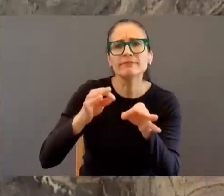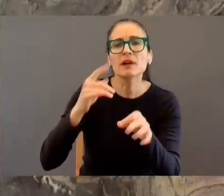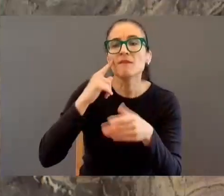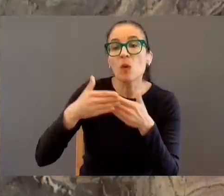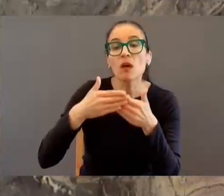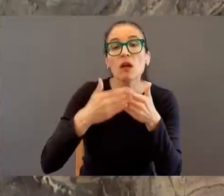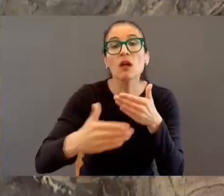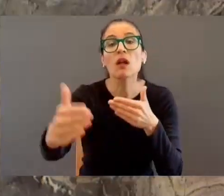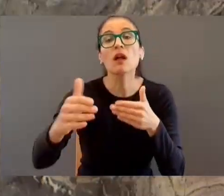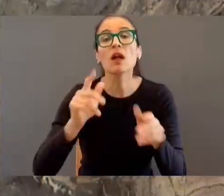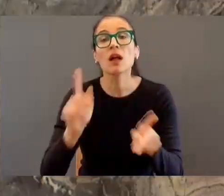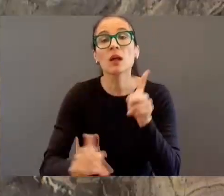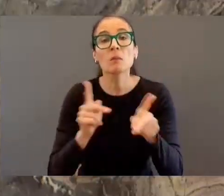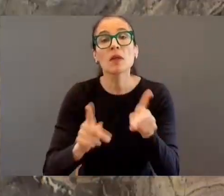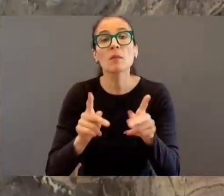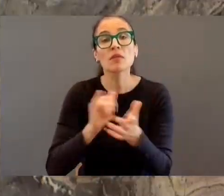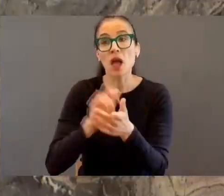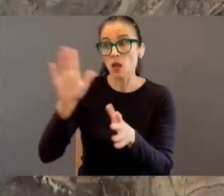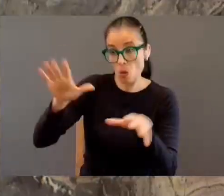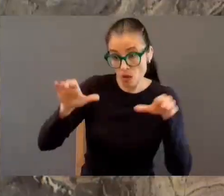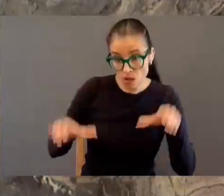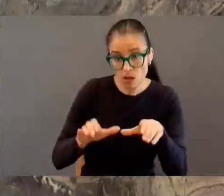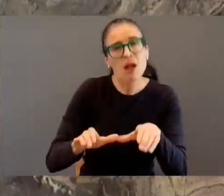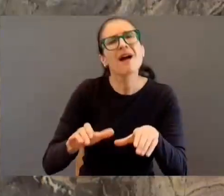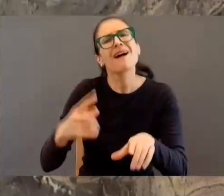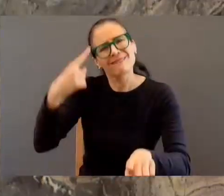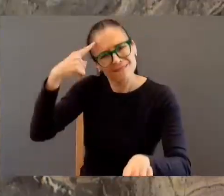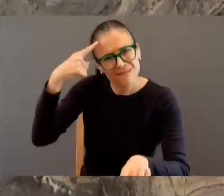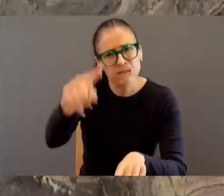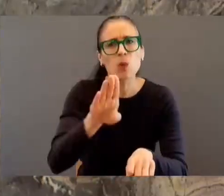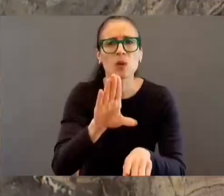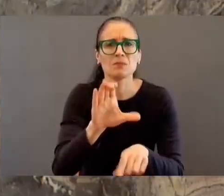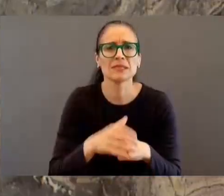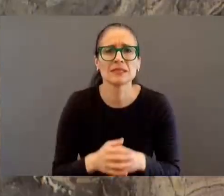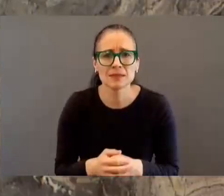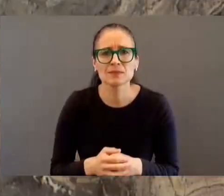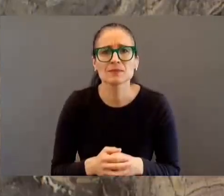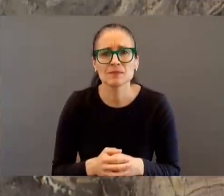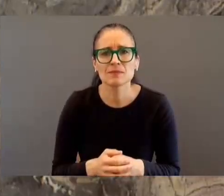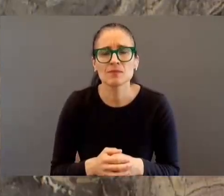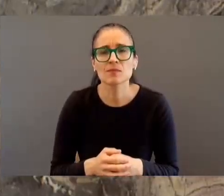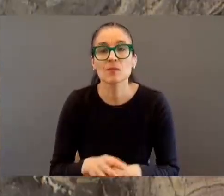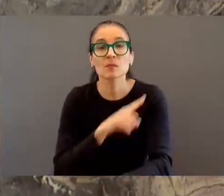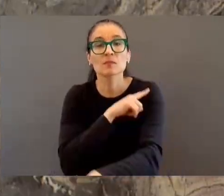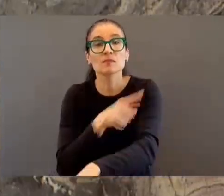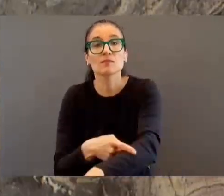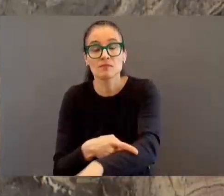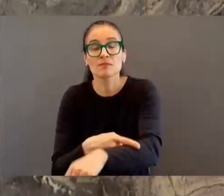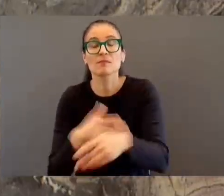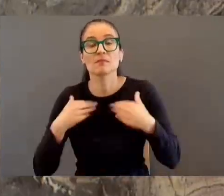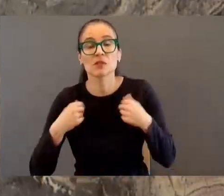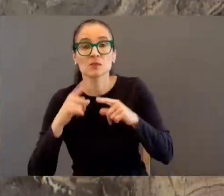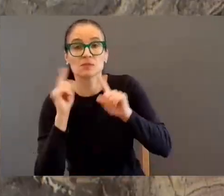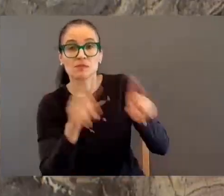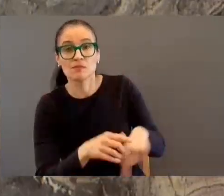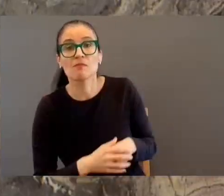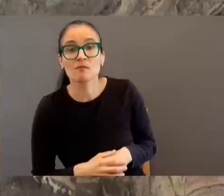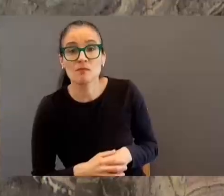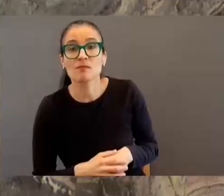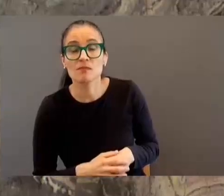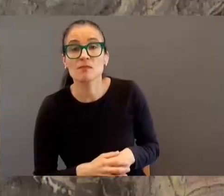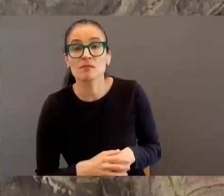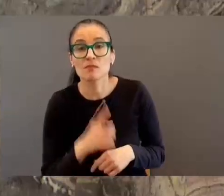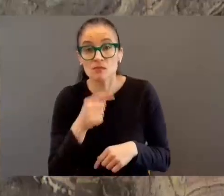that the Minister of Forests, the Minister of Emergency Management Services are taking to address issues of climate